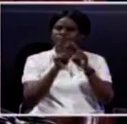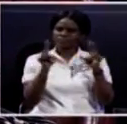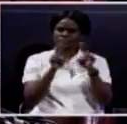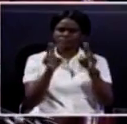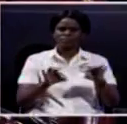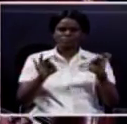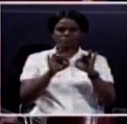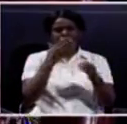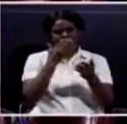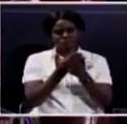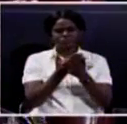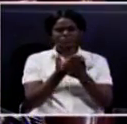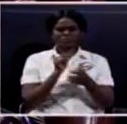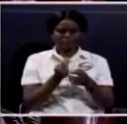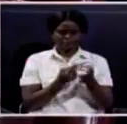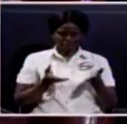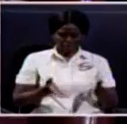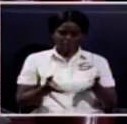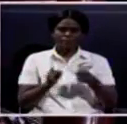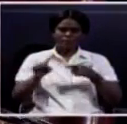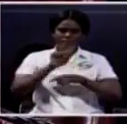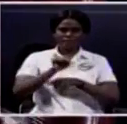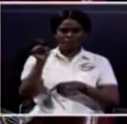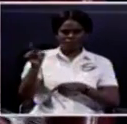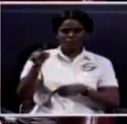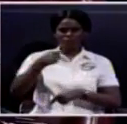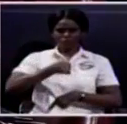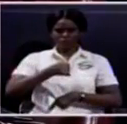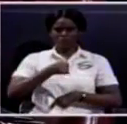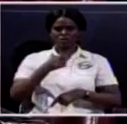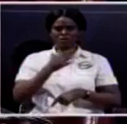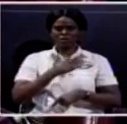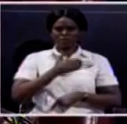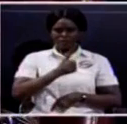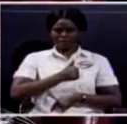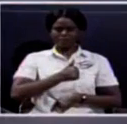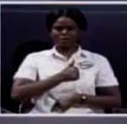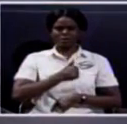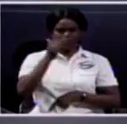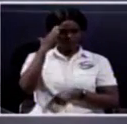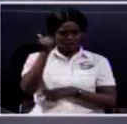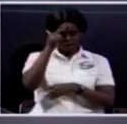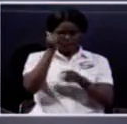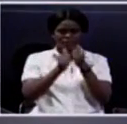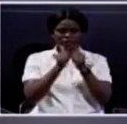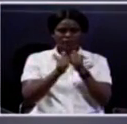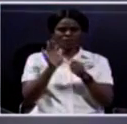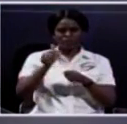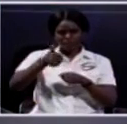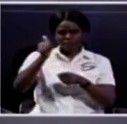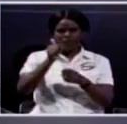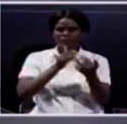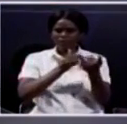good. We are here today, you and myself and others, because we went